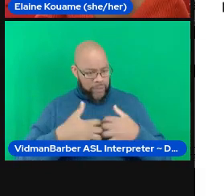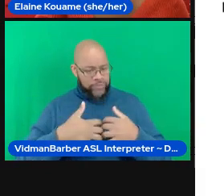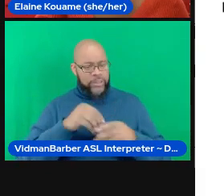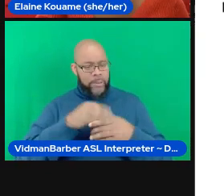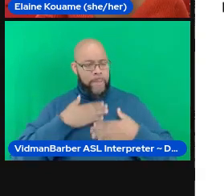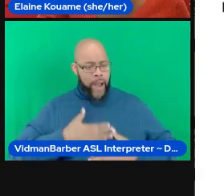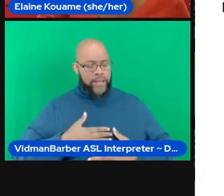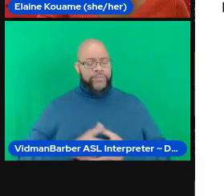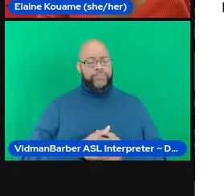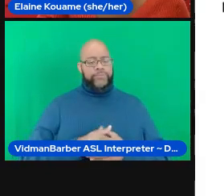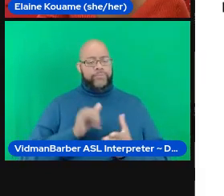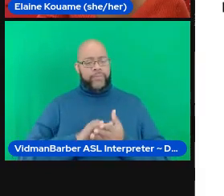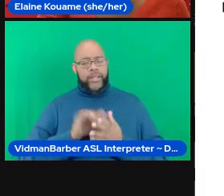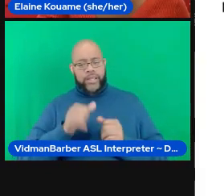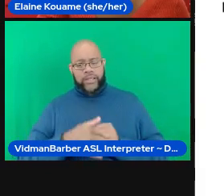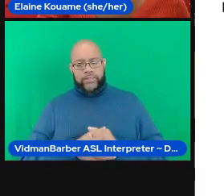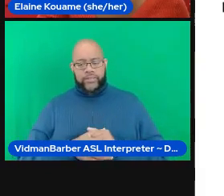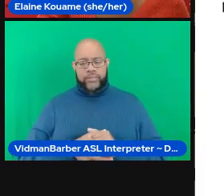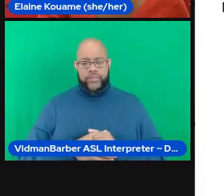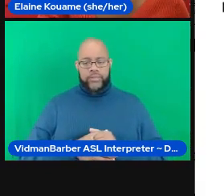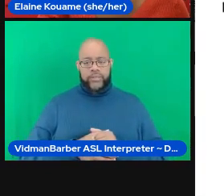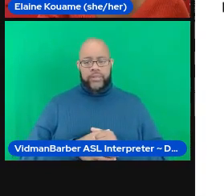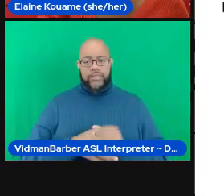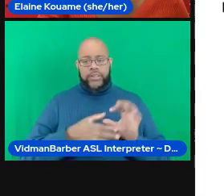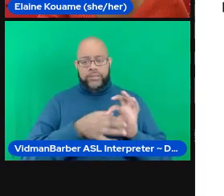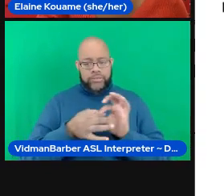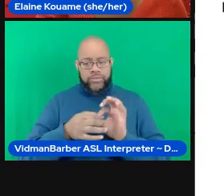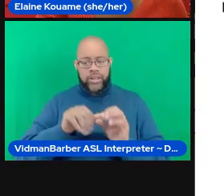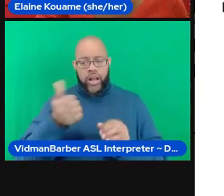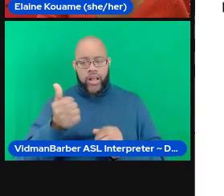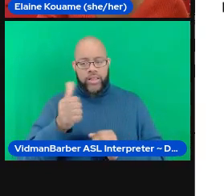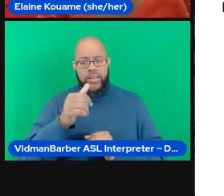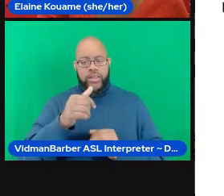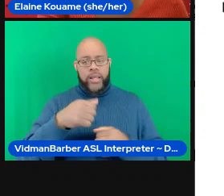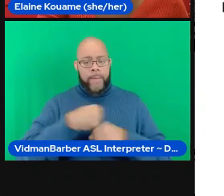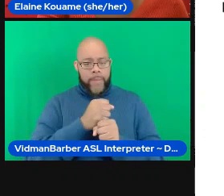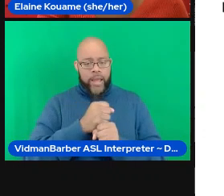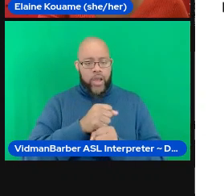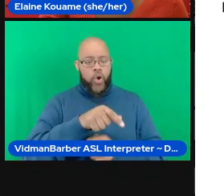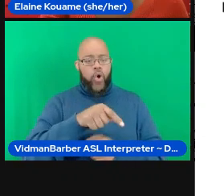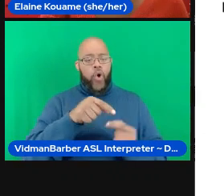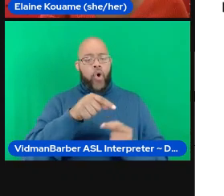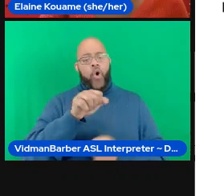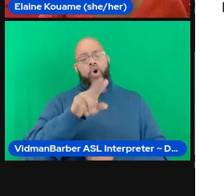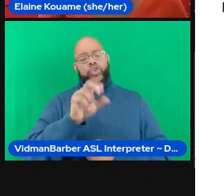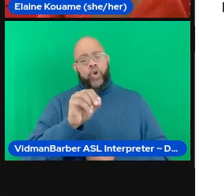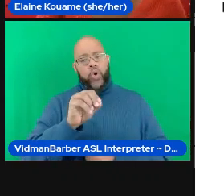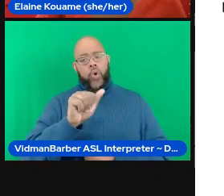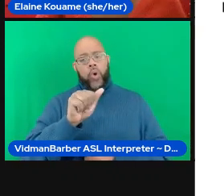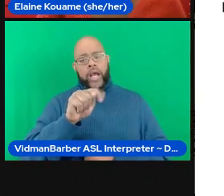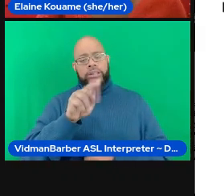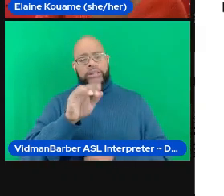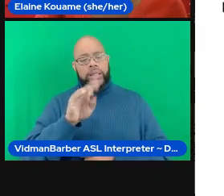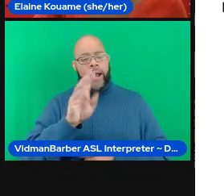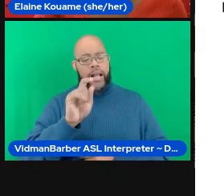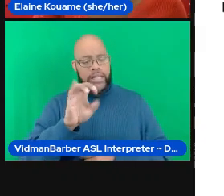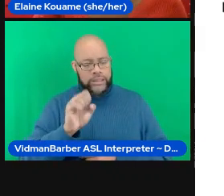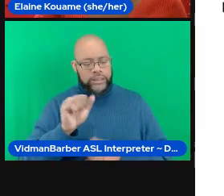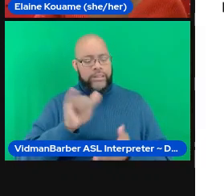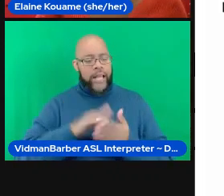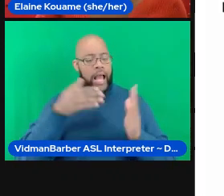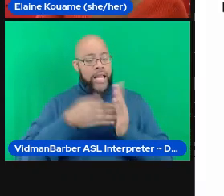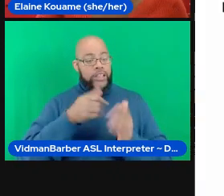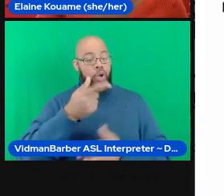These cells can license plasma cells to secrete autoantibodies. So they will secrete antibodies against gluten, but